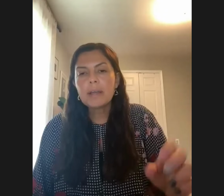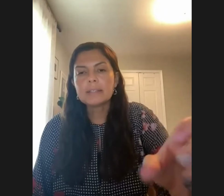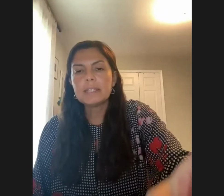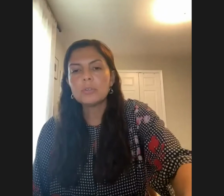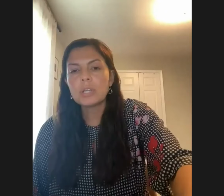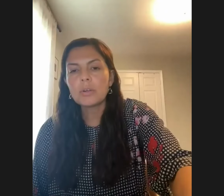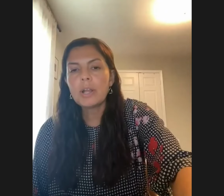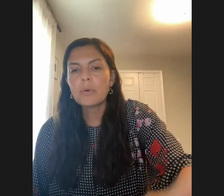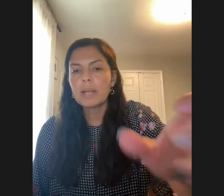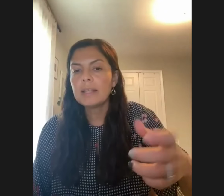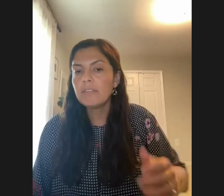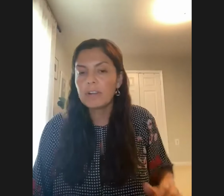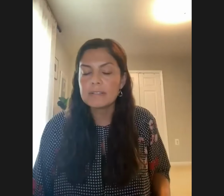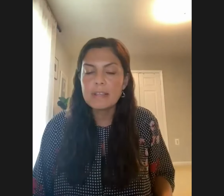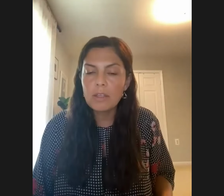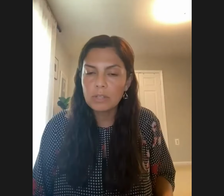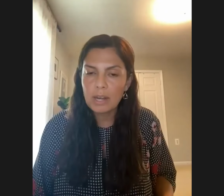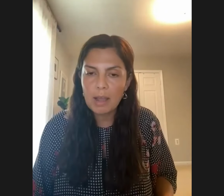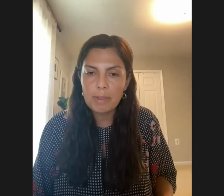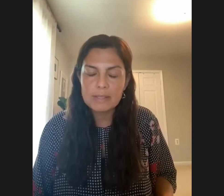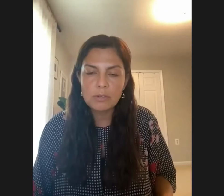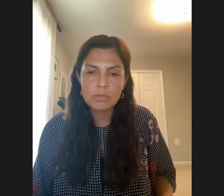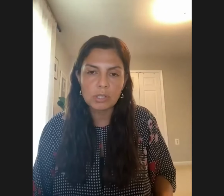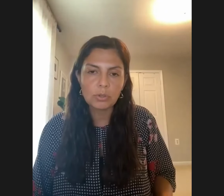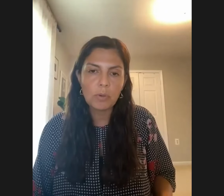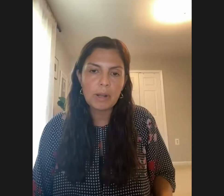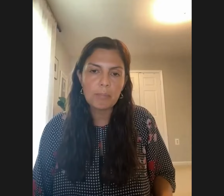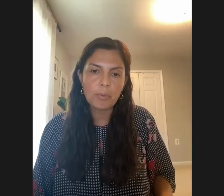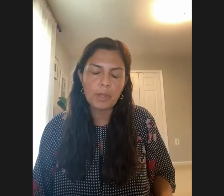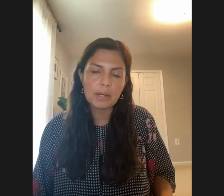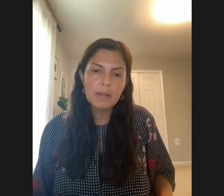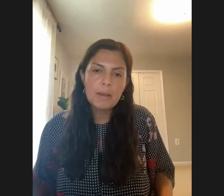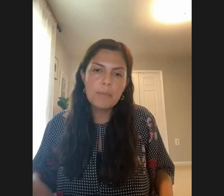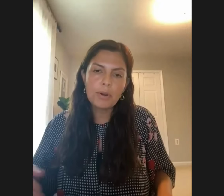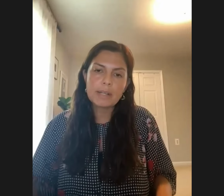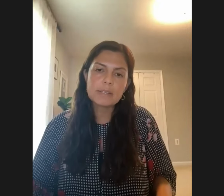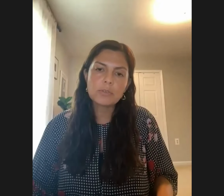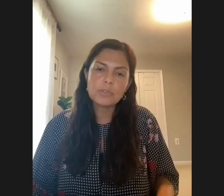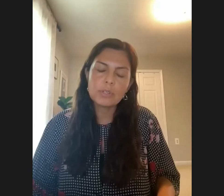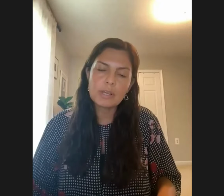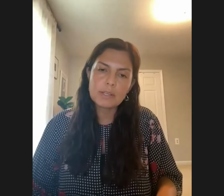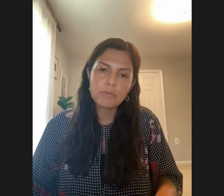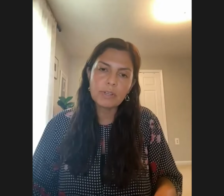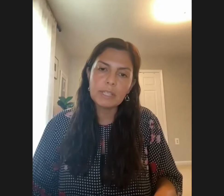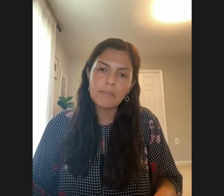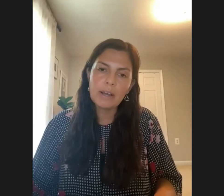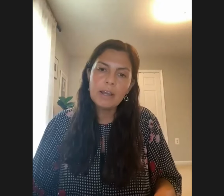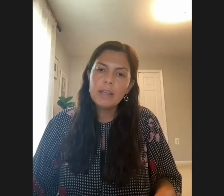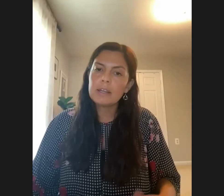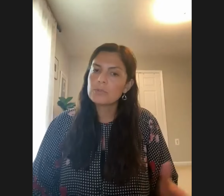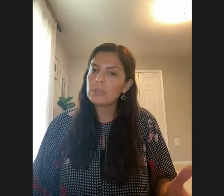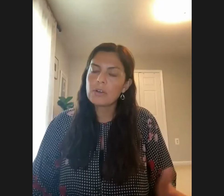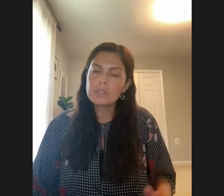territories. So we need different approaches for different territories in order